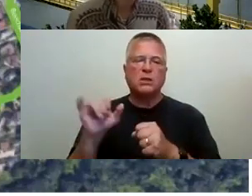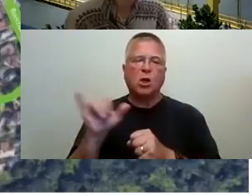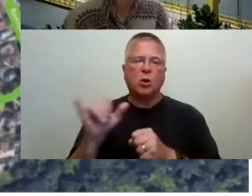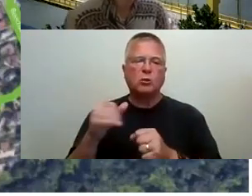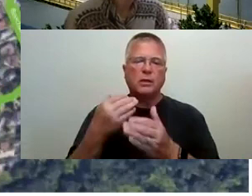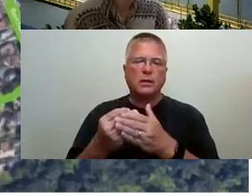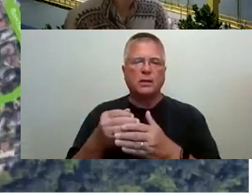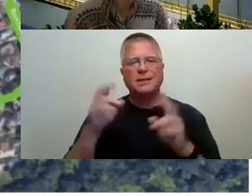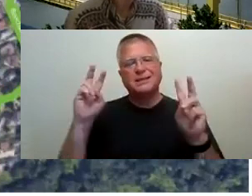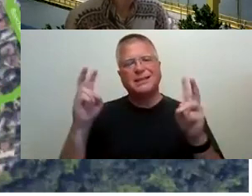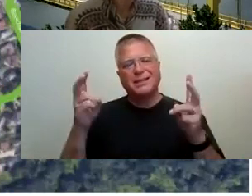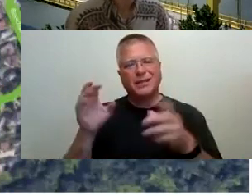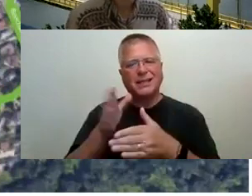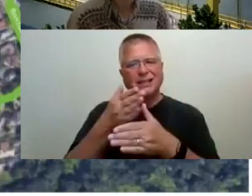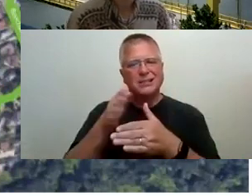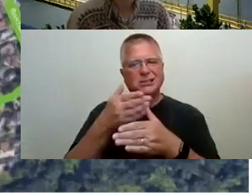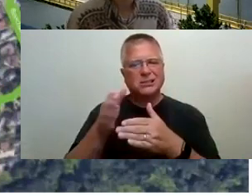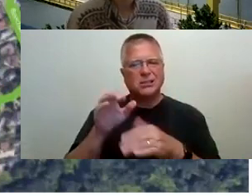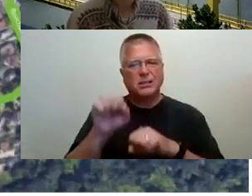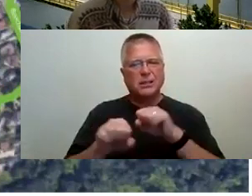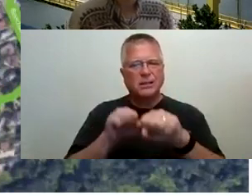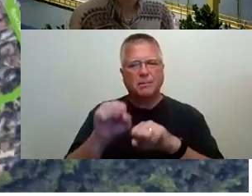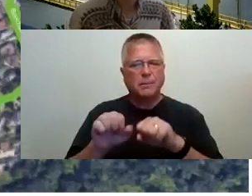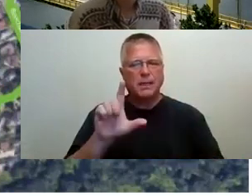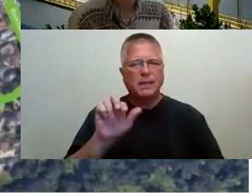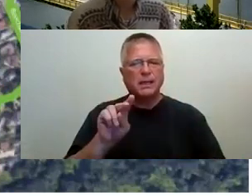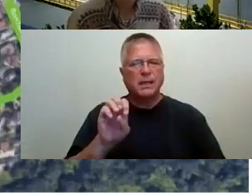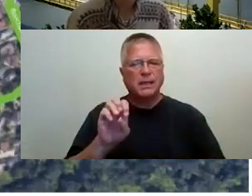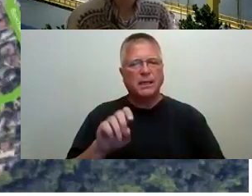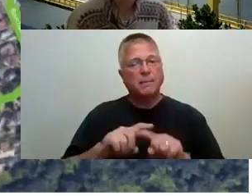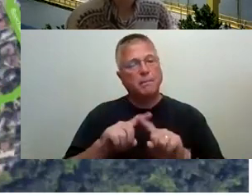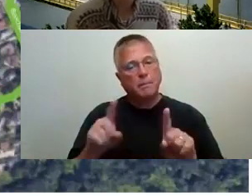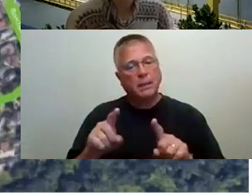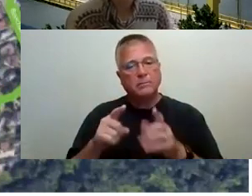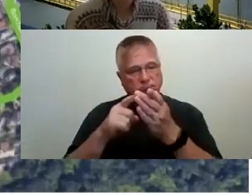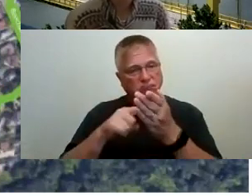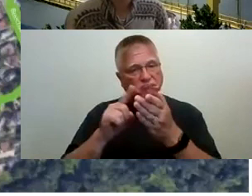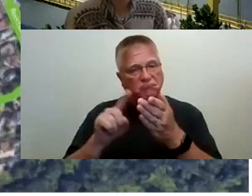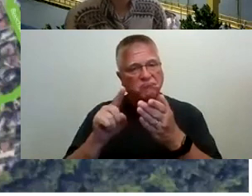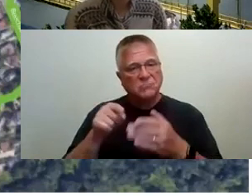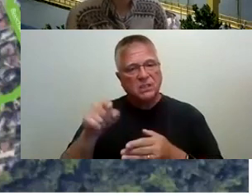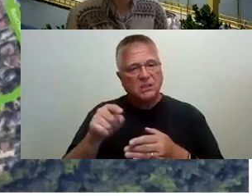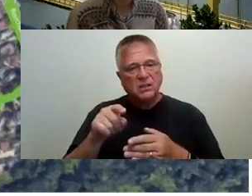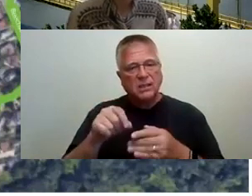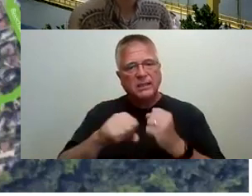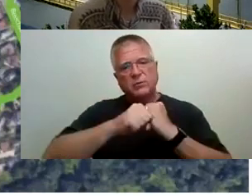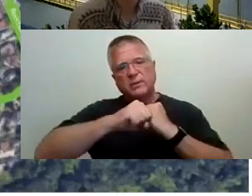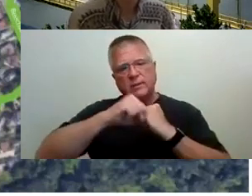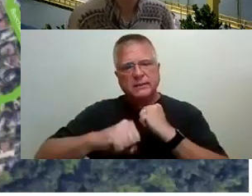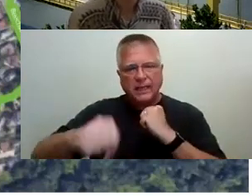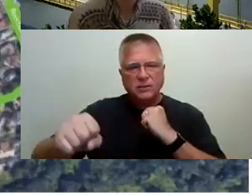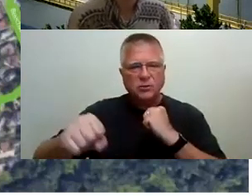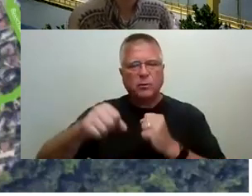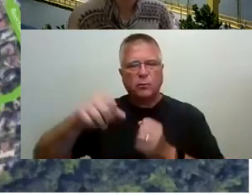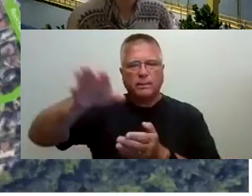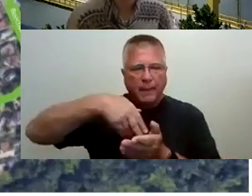of a shared bike lane again there. But we did look at exaggerating, at least with